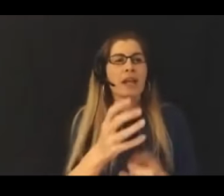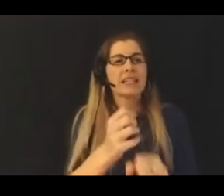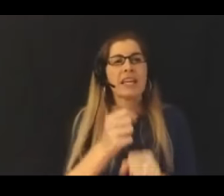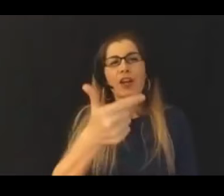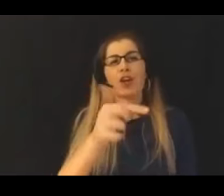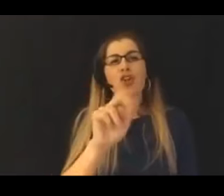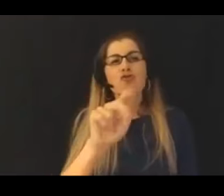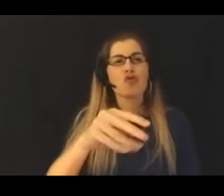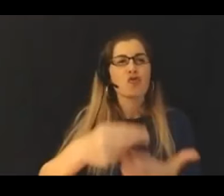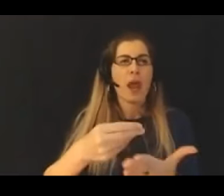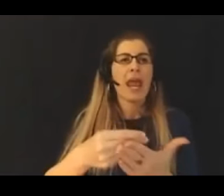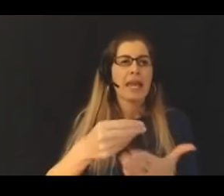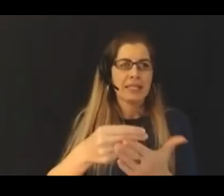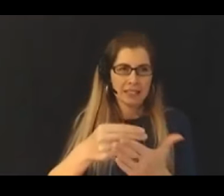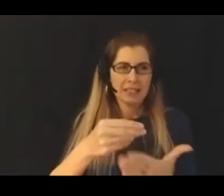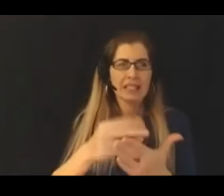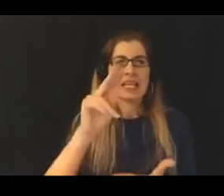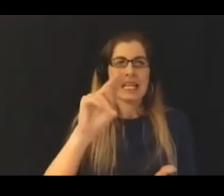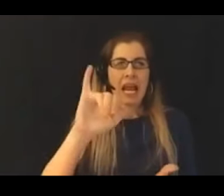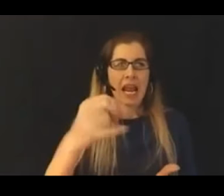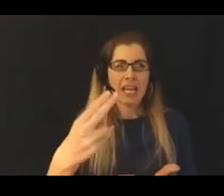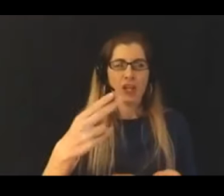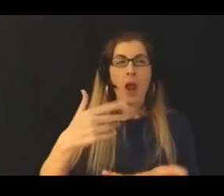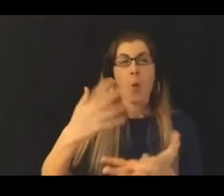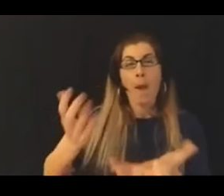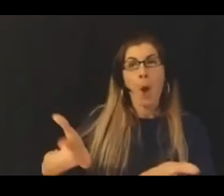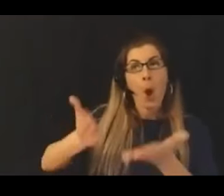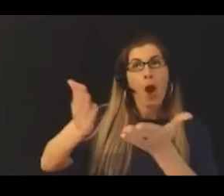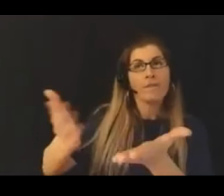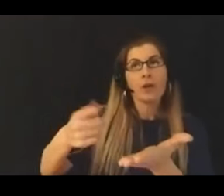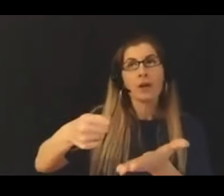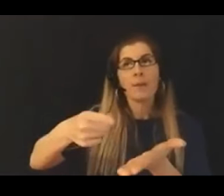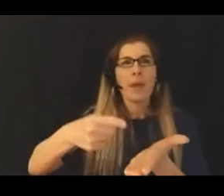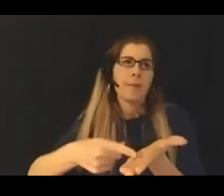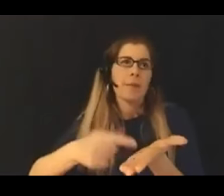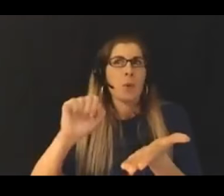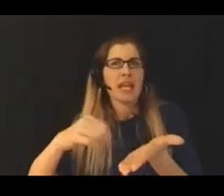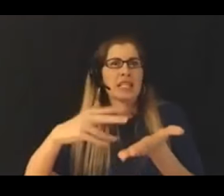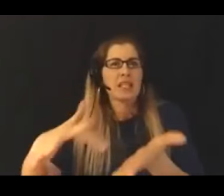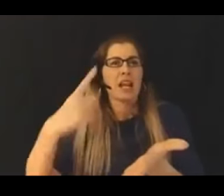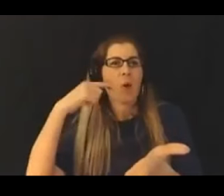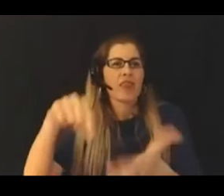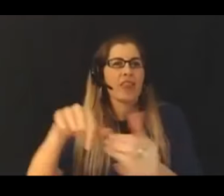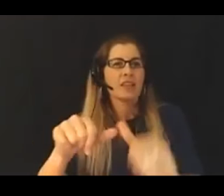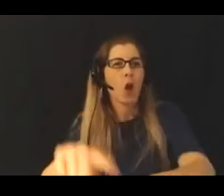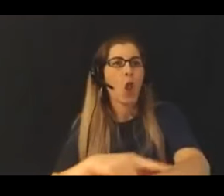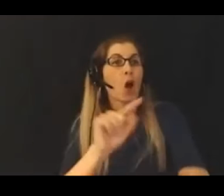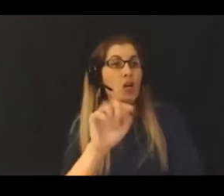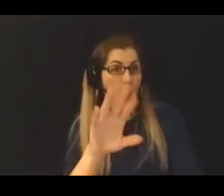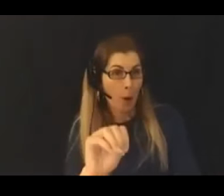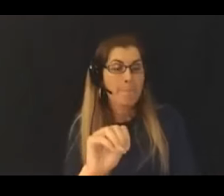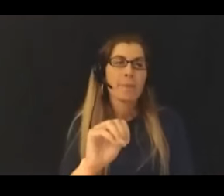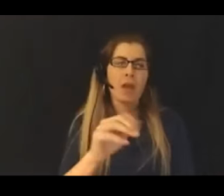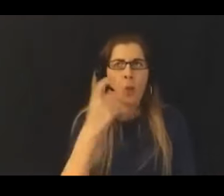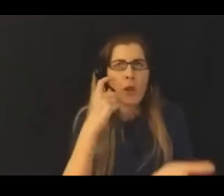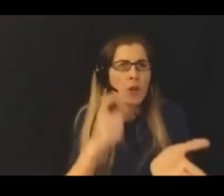the NIH, using this data to propose some kind of long-term studies, because the fact that we see such a